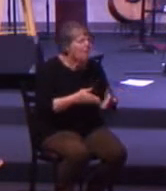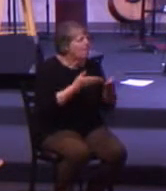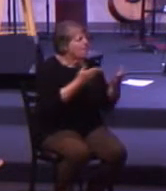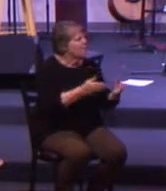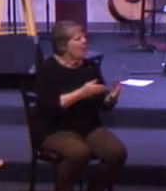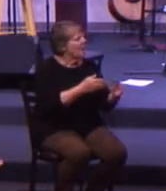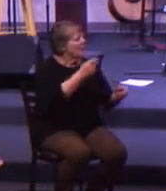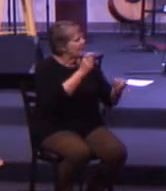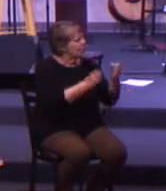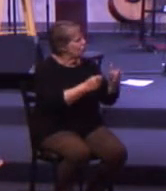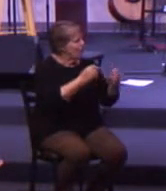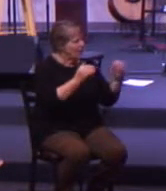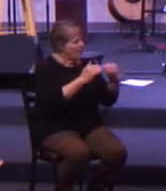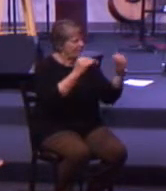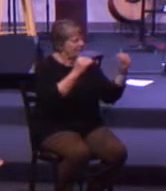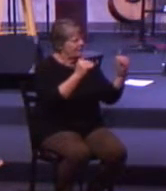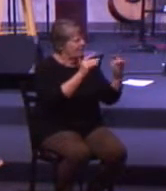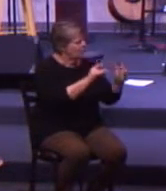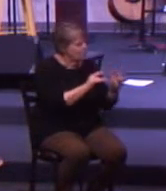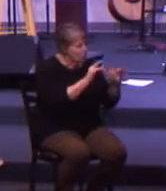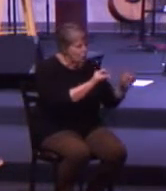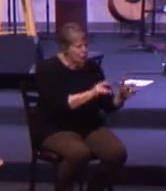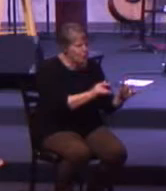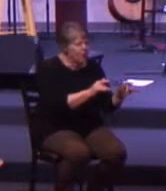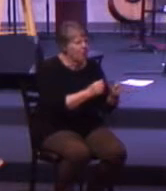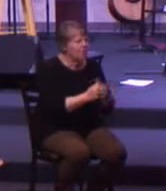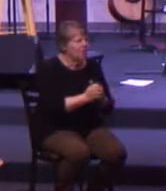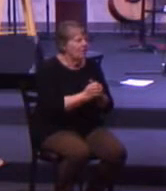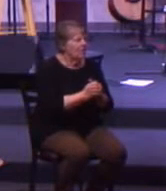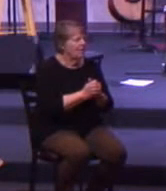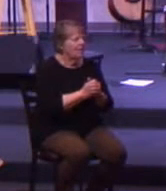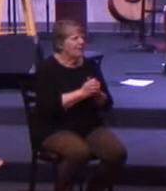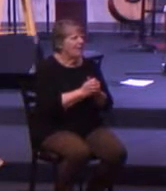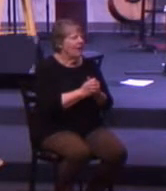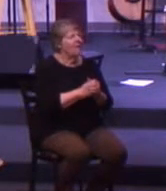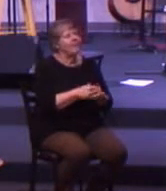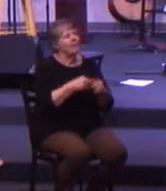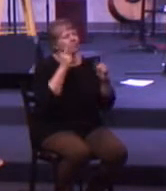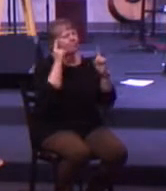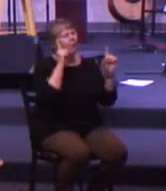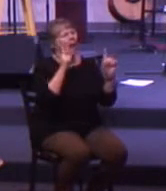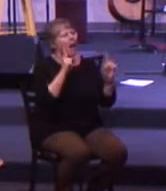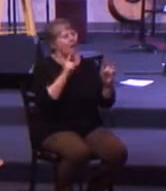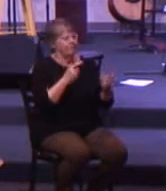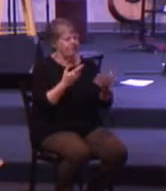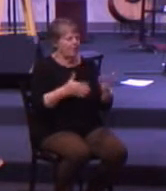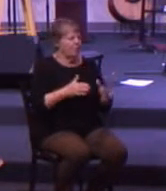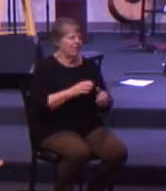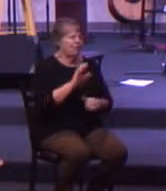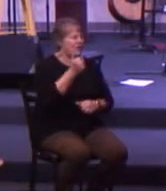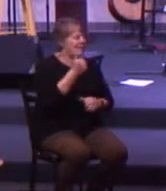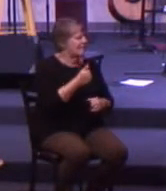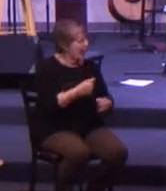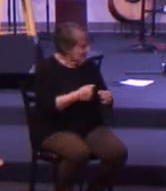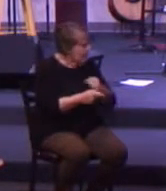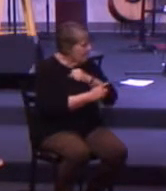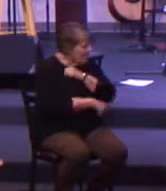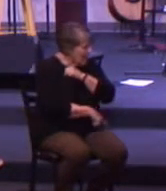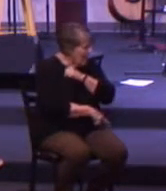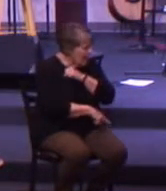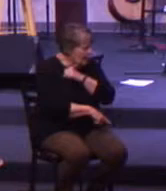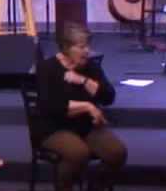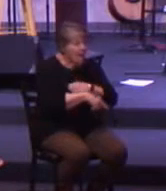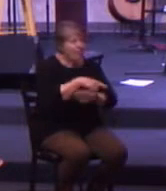anything the world had ever seen. And finally, after the 10th plague, Pharaoh, and Pharaoh's not just one guy, but he's a